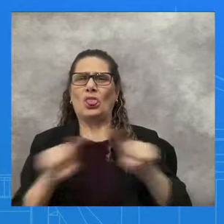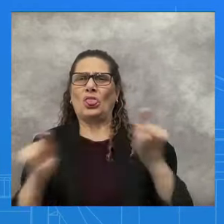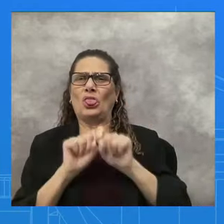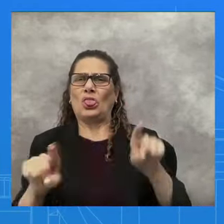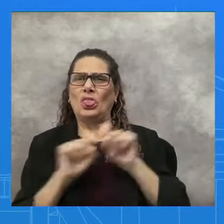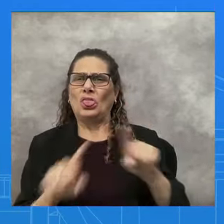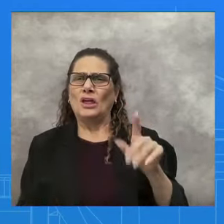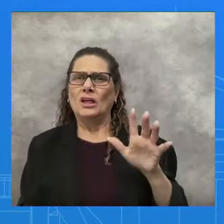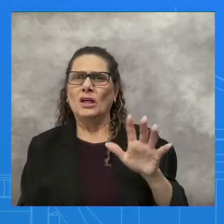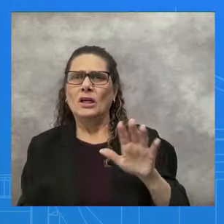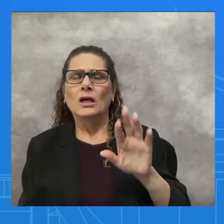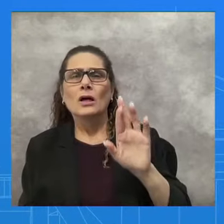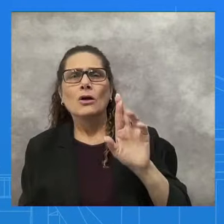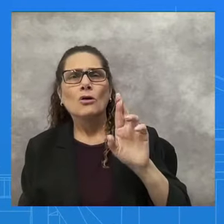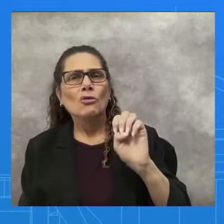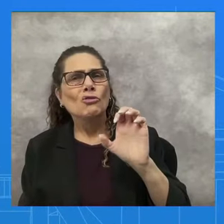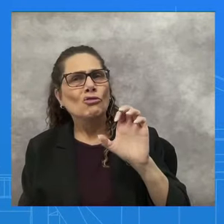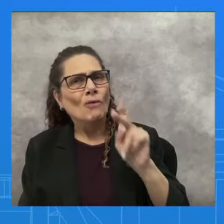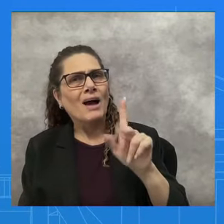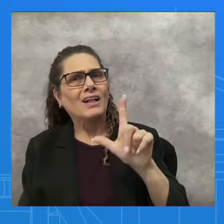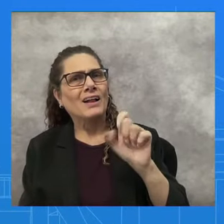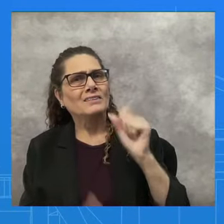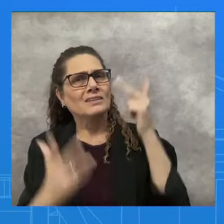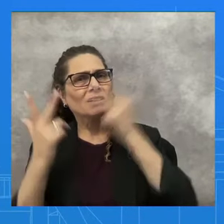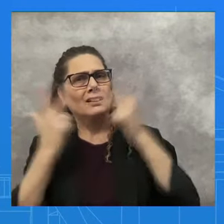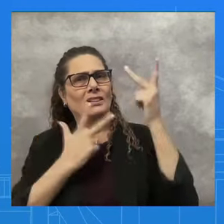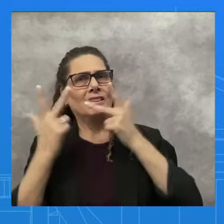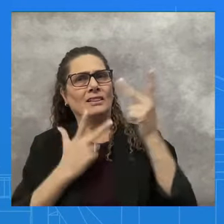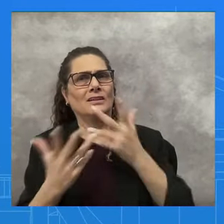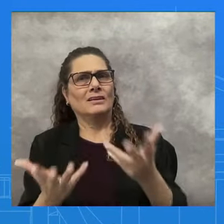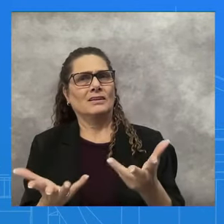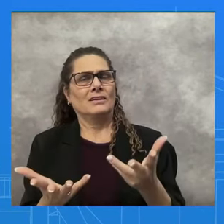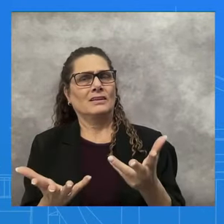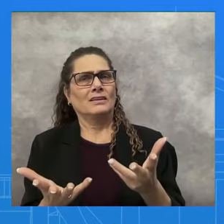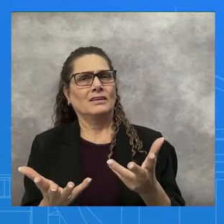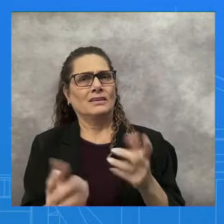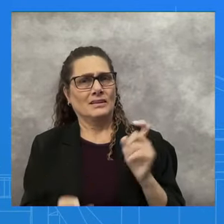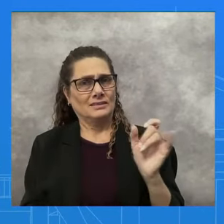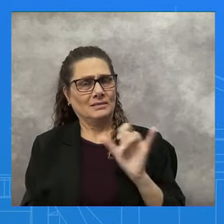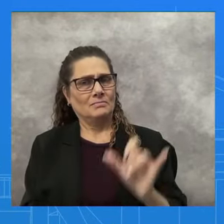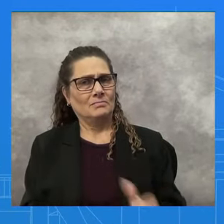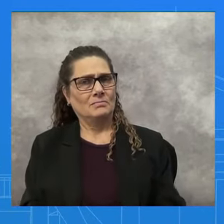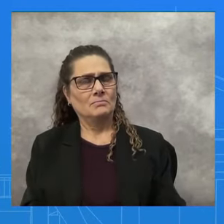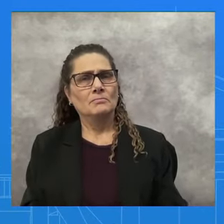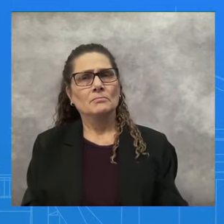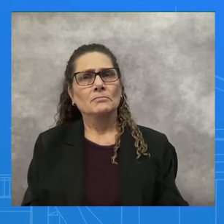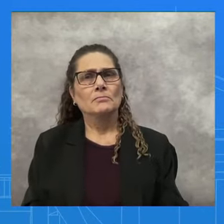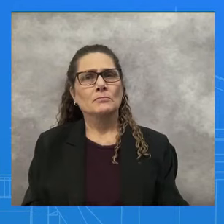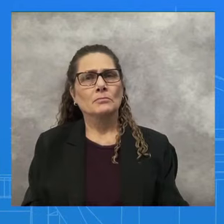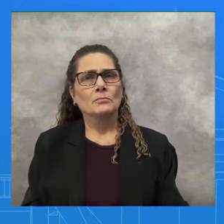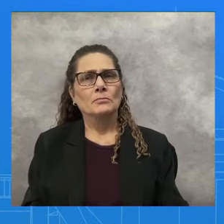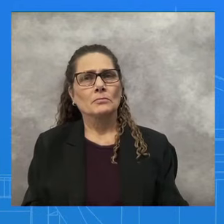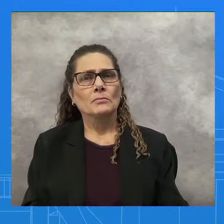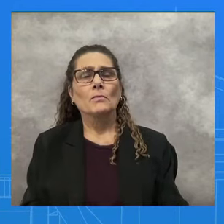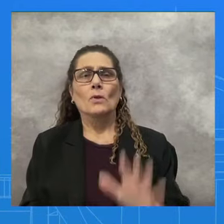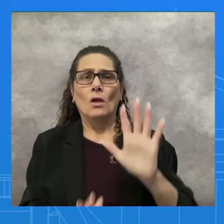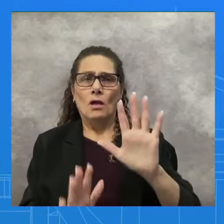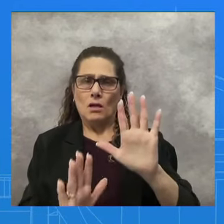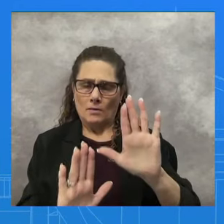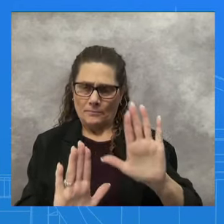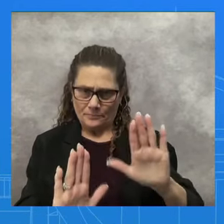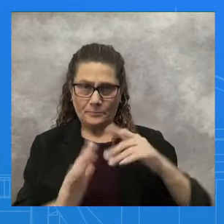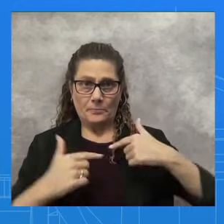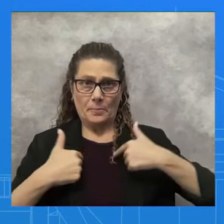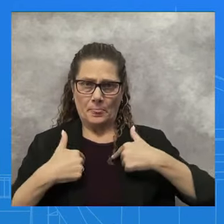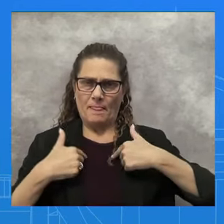did yesterday? I would just tell you that we have followed a very rigorous process about how to determine whether information can be